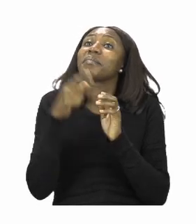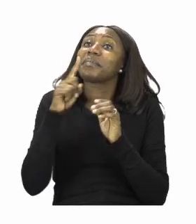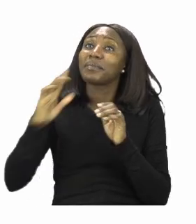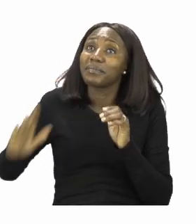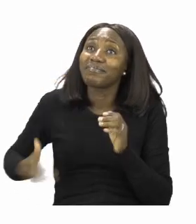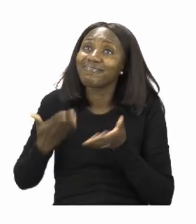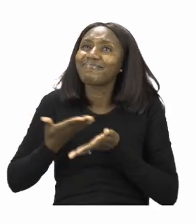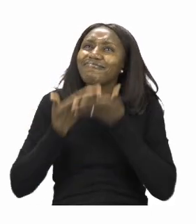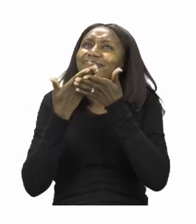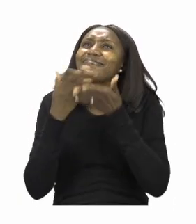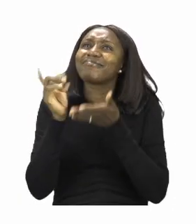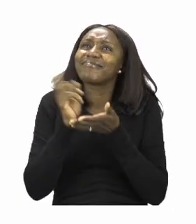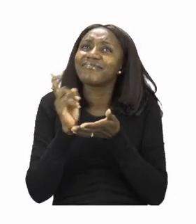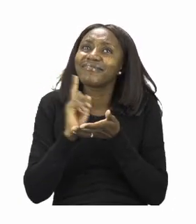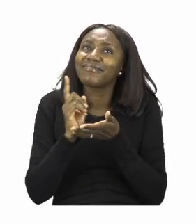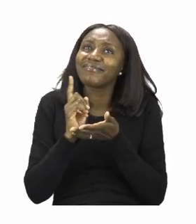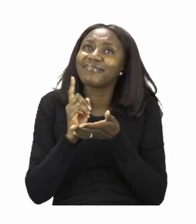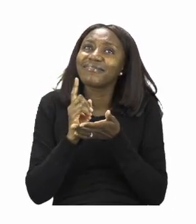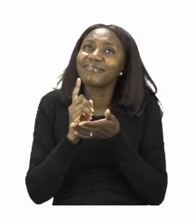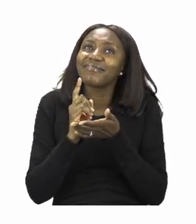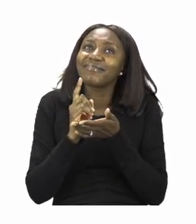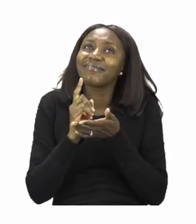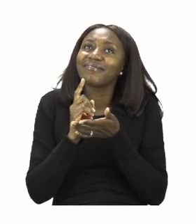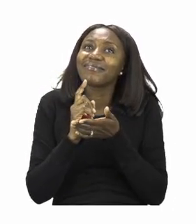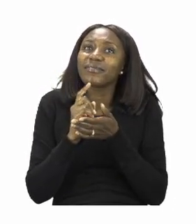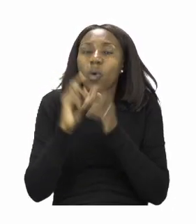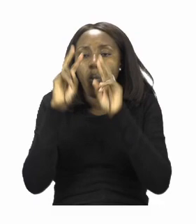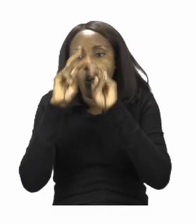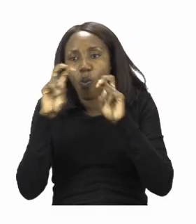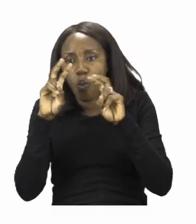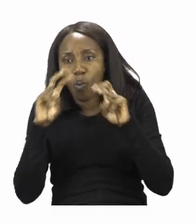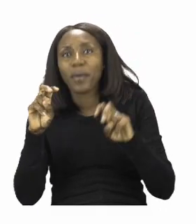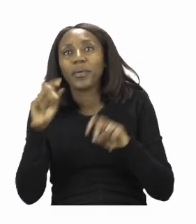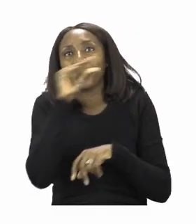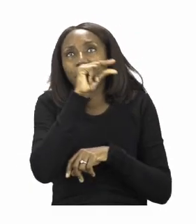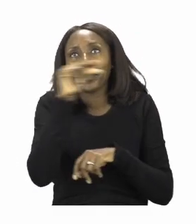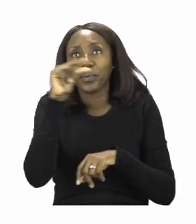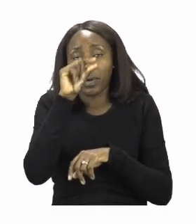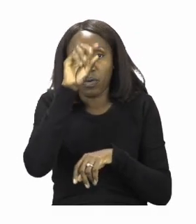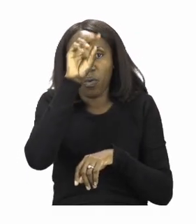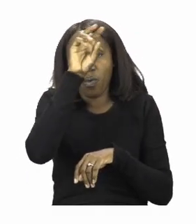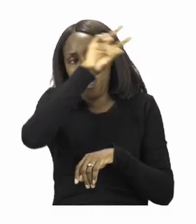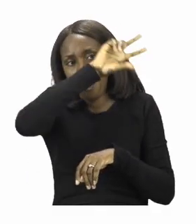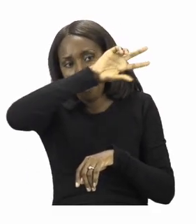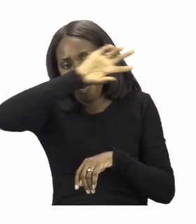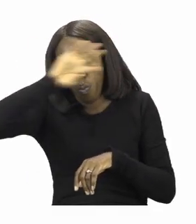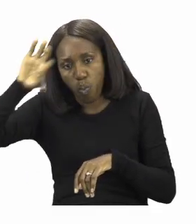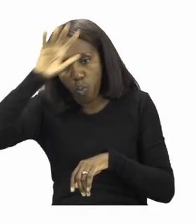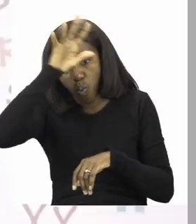you with is the word search. So let's take a look at the board.